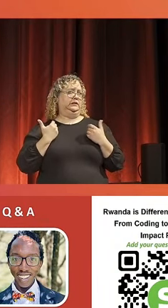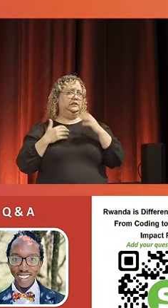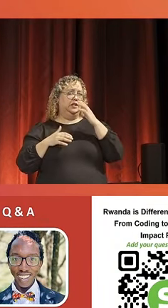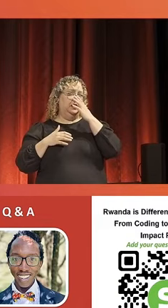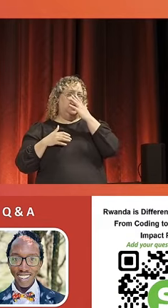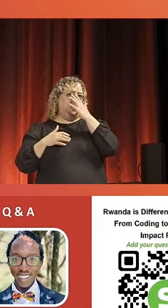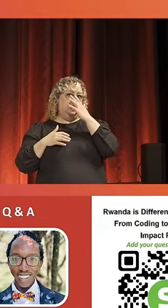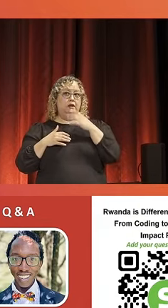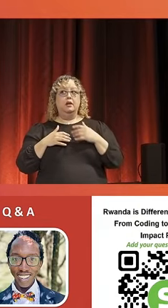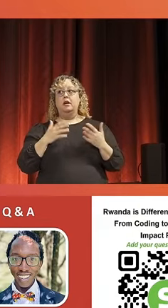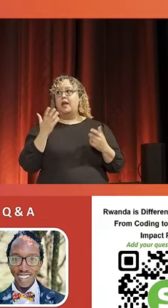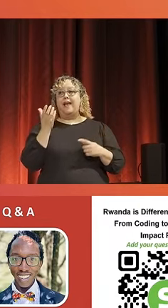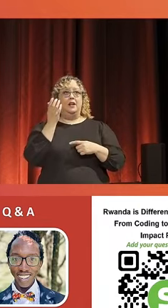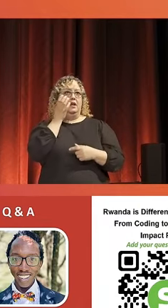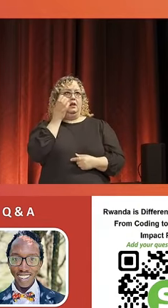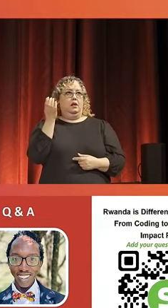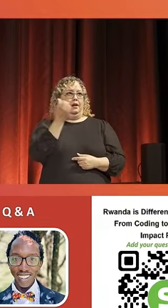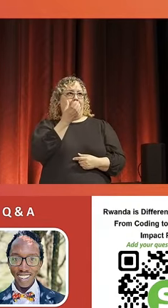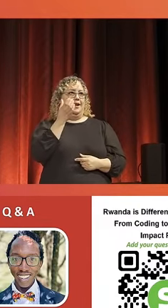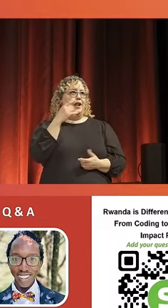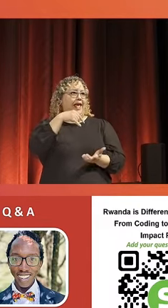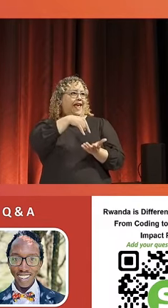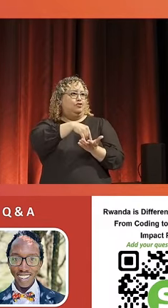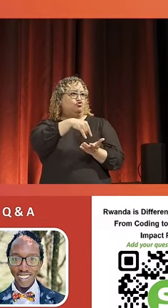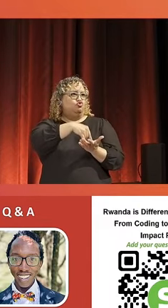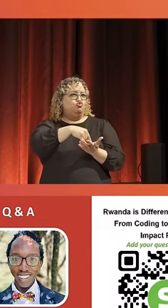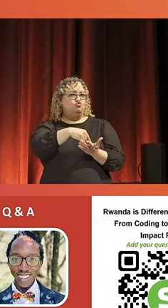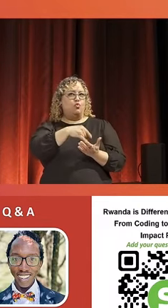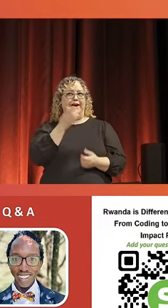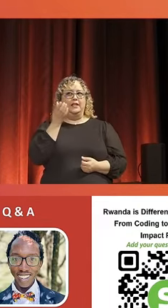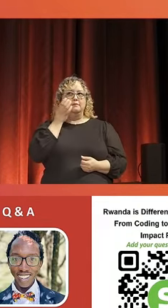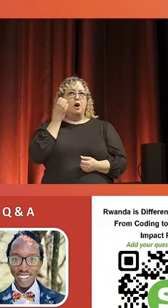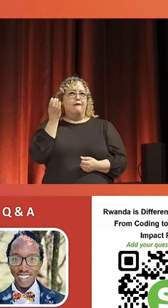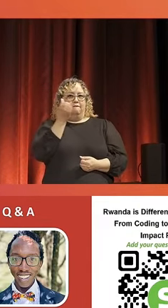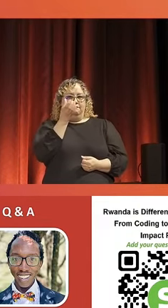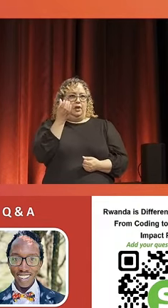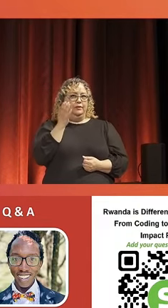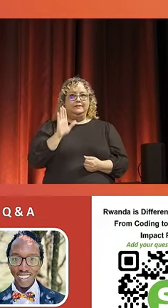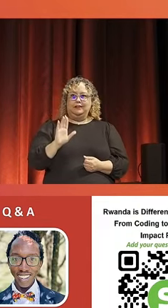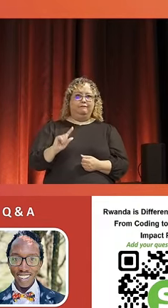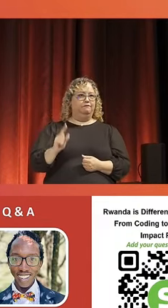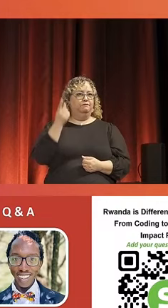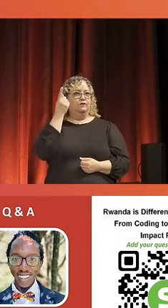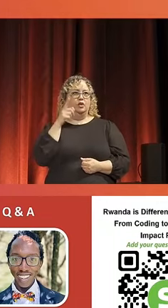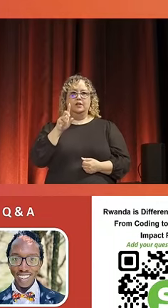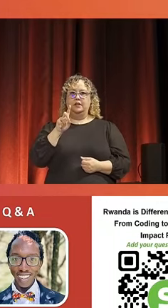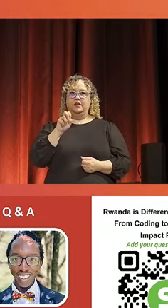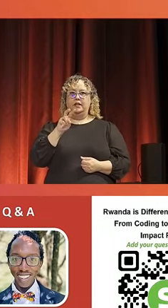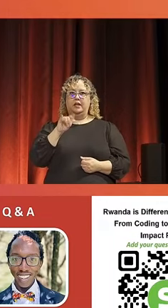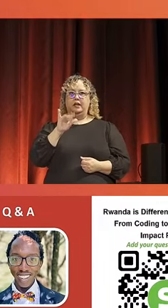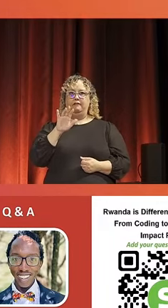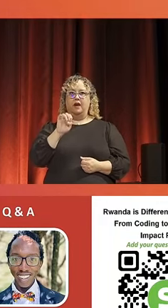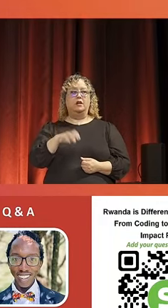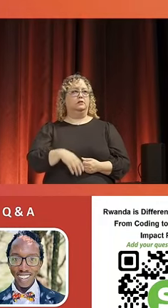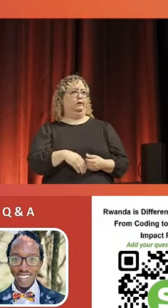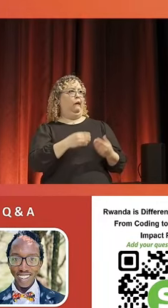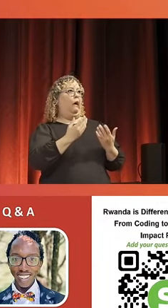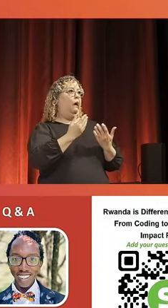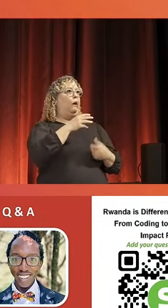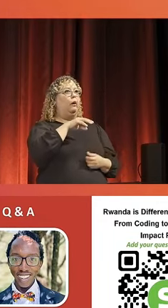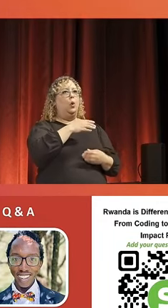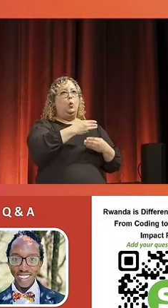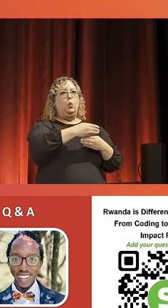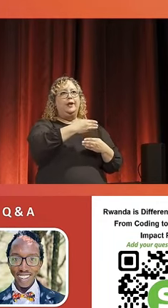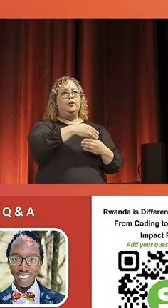Android smartphone is the first device that they will be interacting with. They didn't use Windows XP or Windows 95.